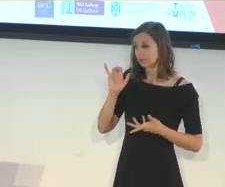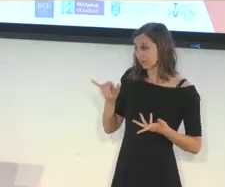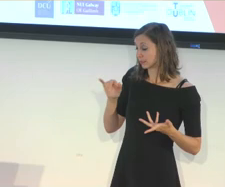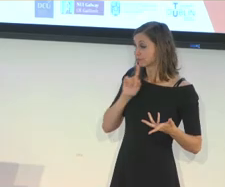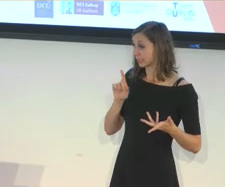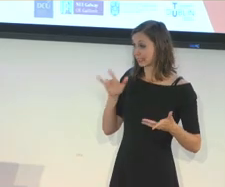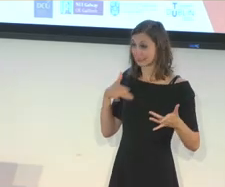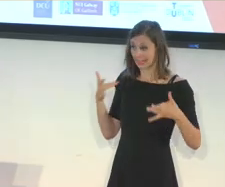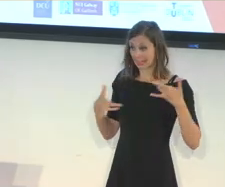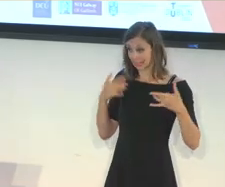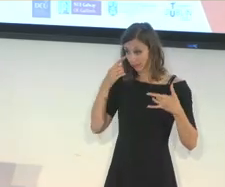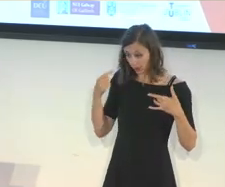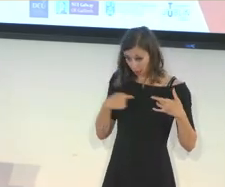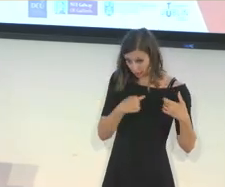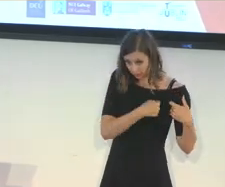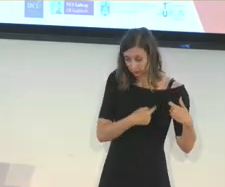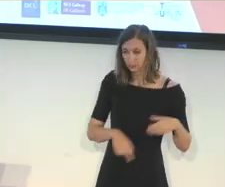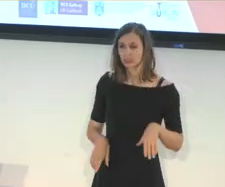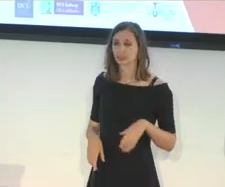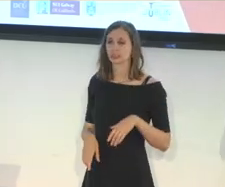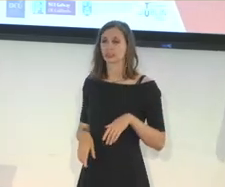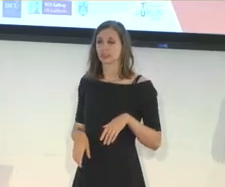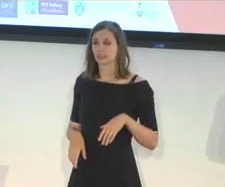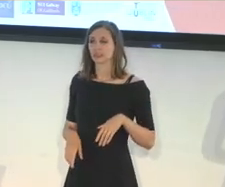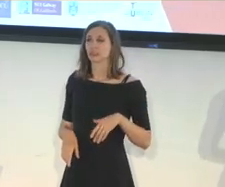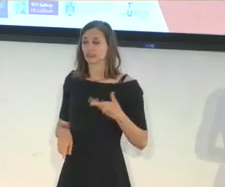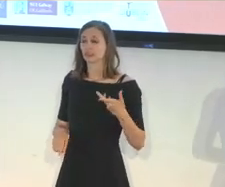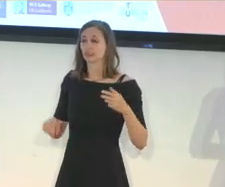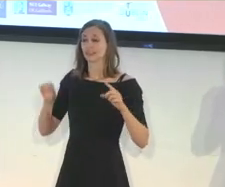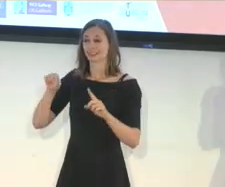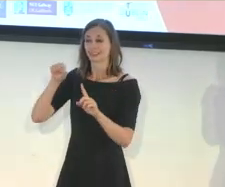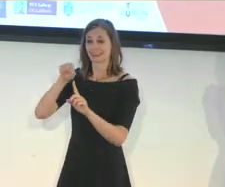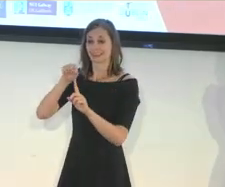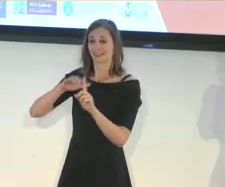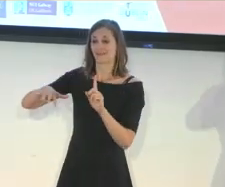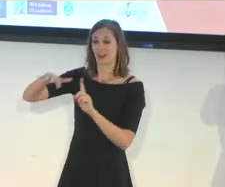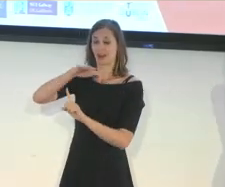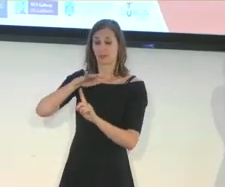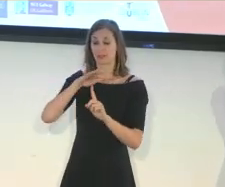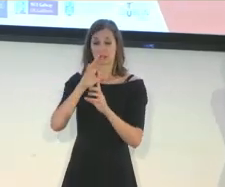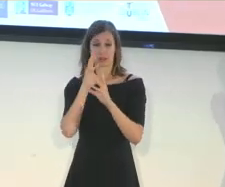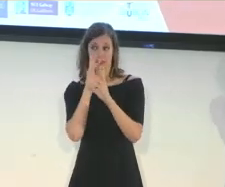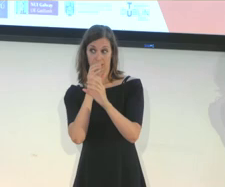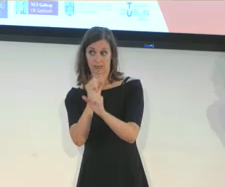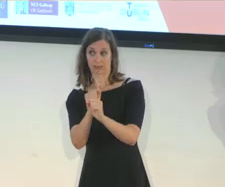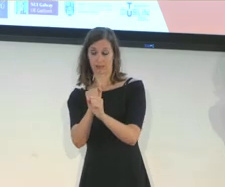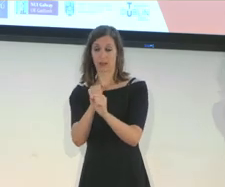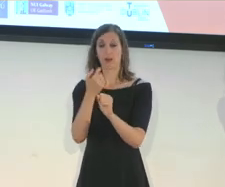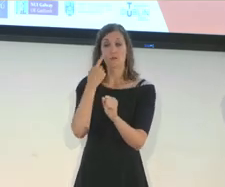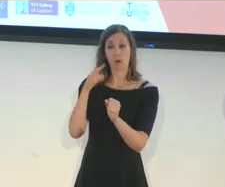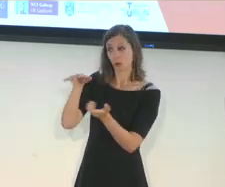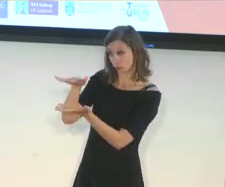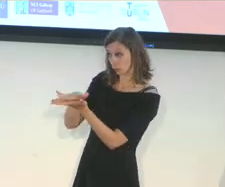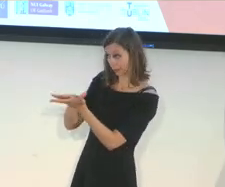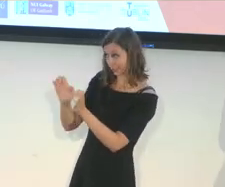provide make these environments attractive not only for school education, but also for